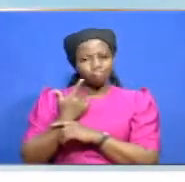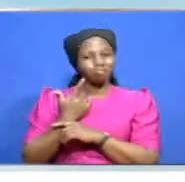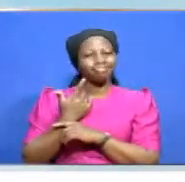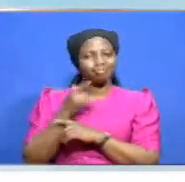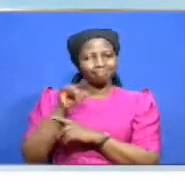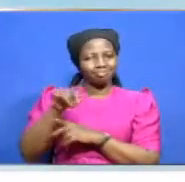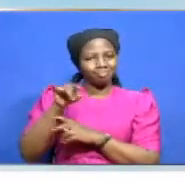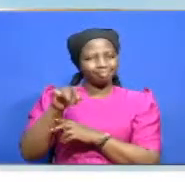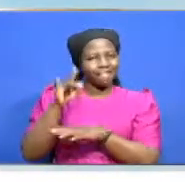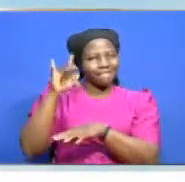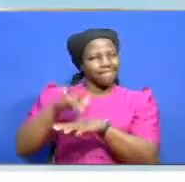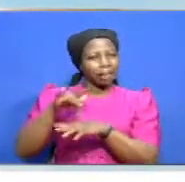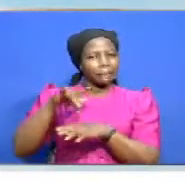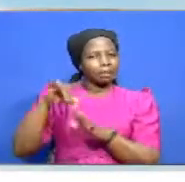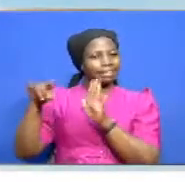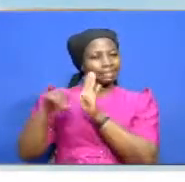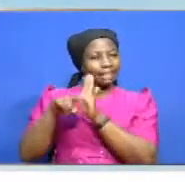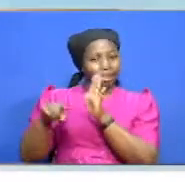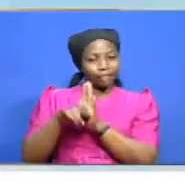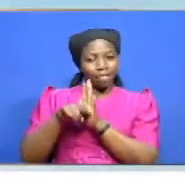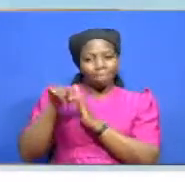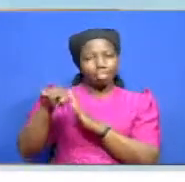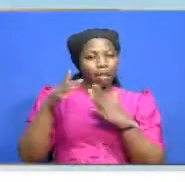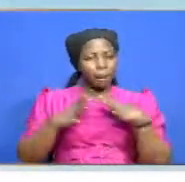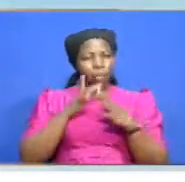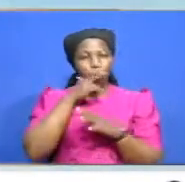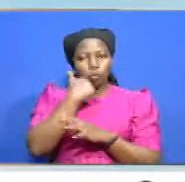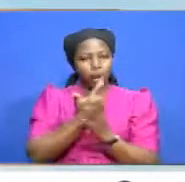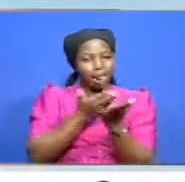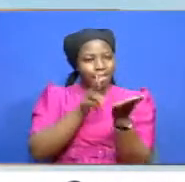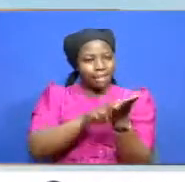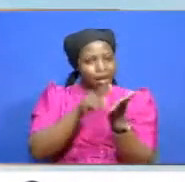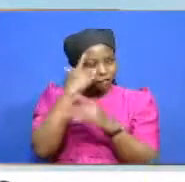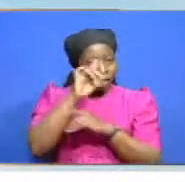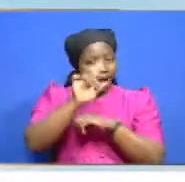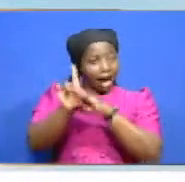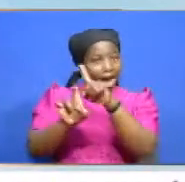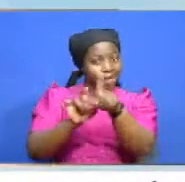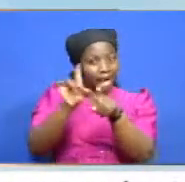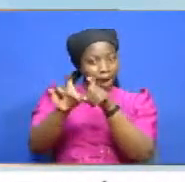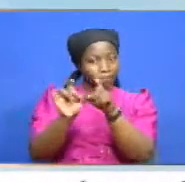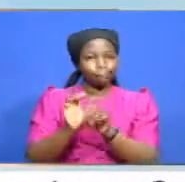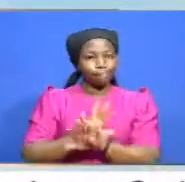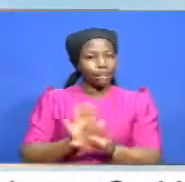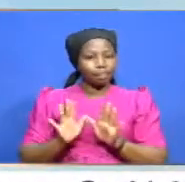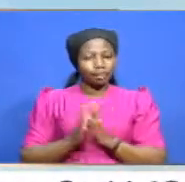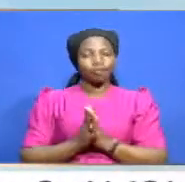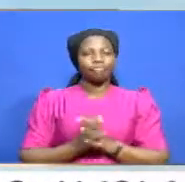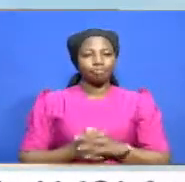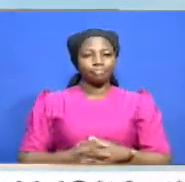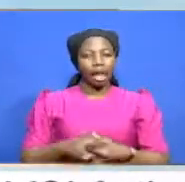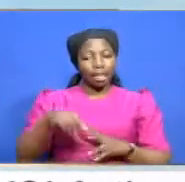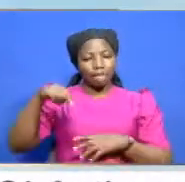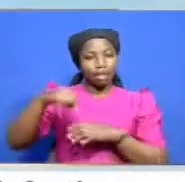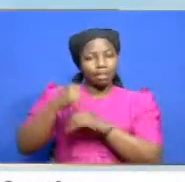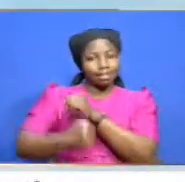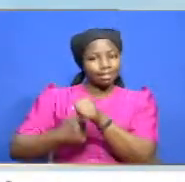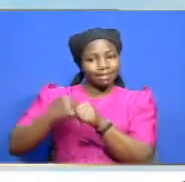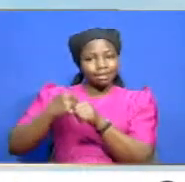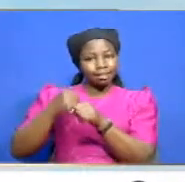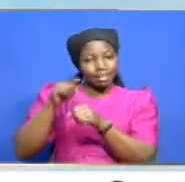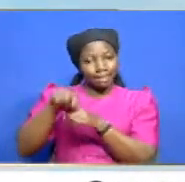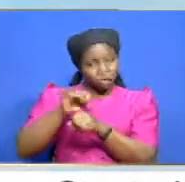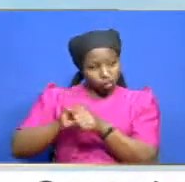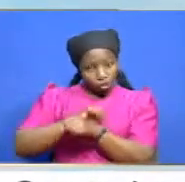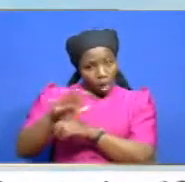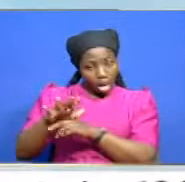those people who are already registered for exams. And apparently this thing is going to be with us for a long time, given that